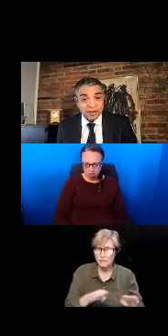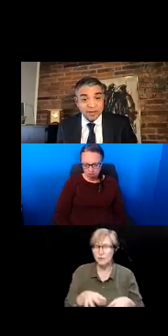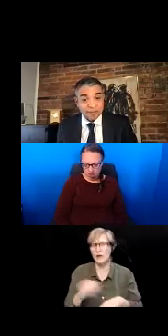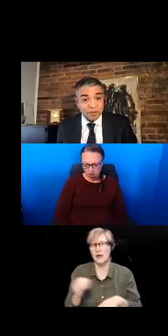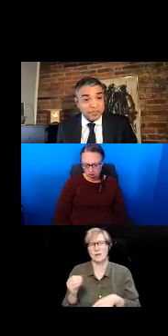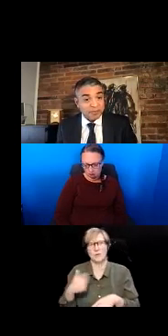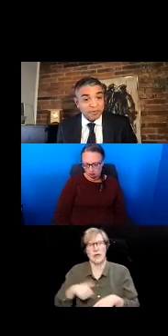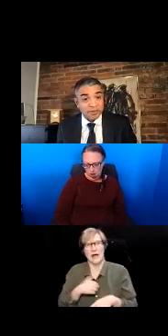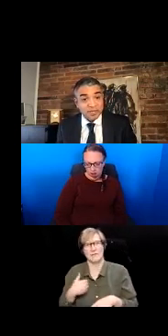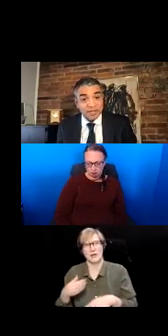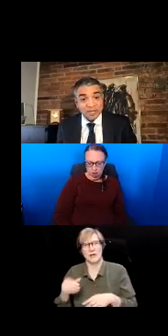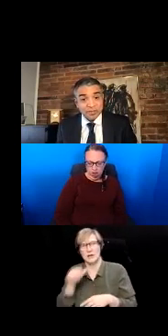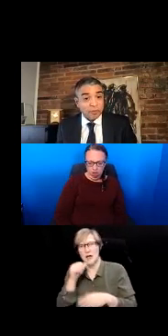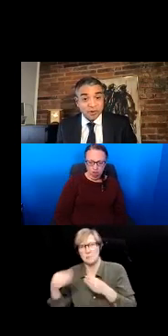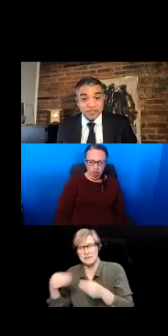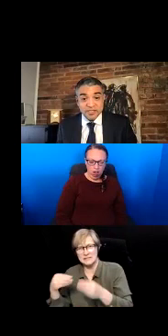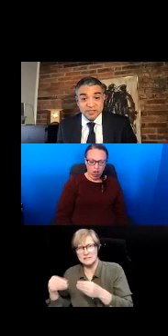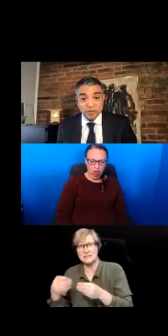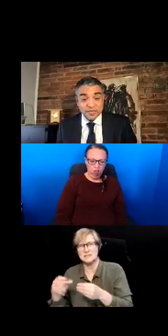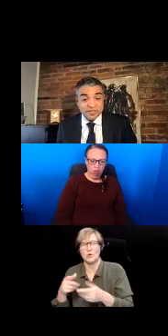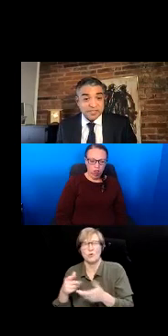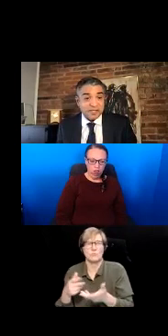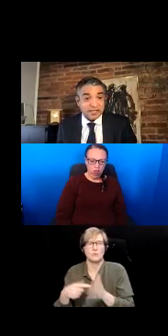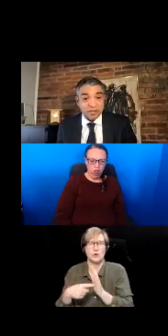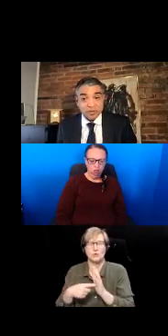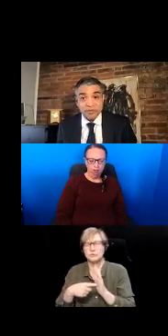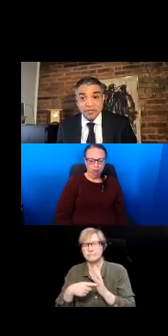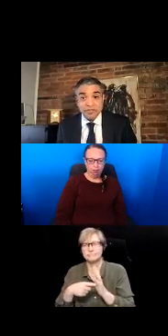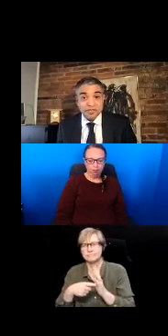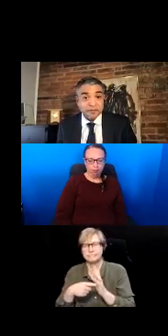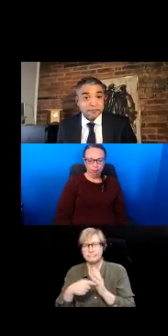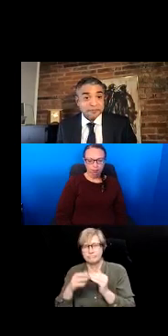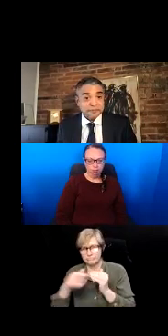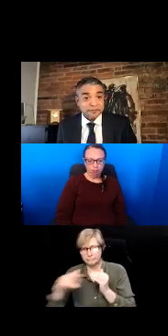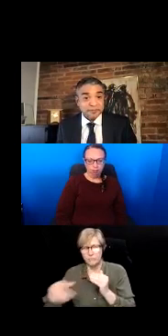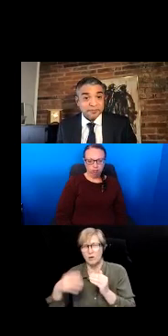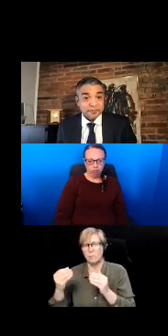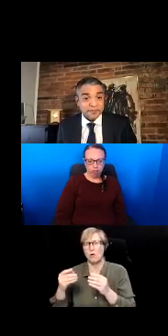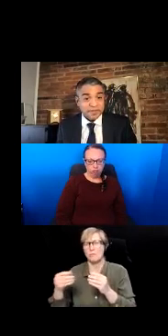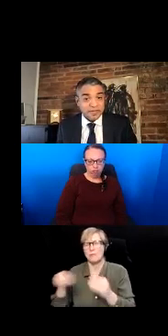think resemble known processes of neuroplasticity like long-term potentiation.